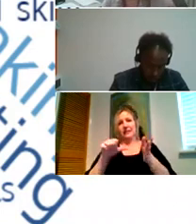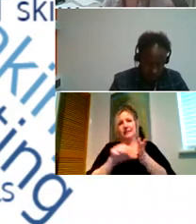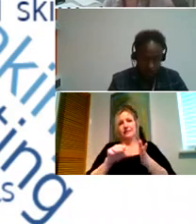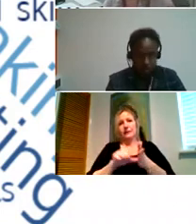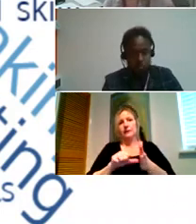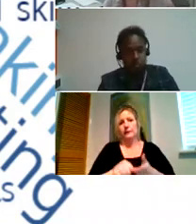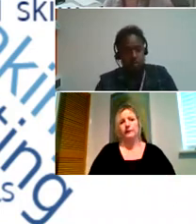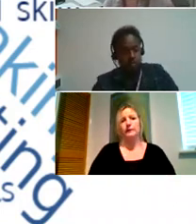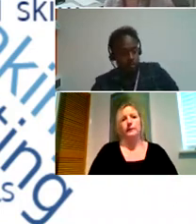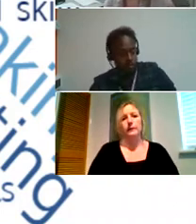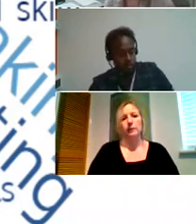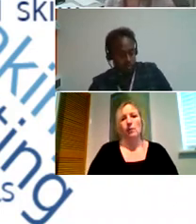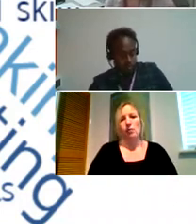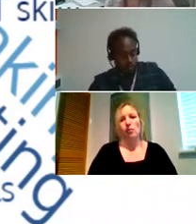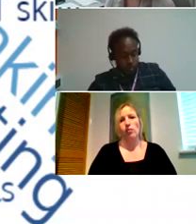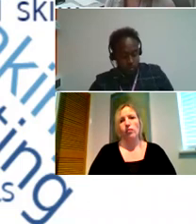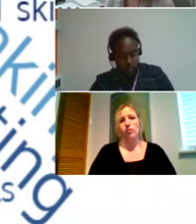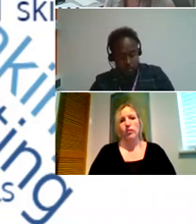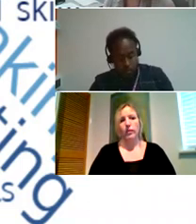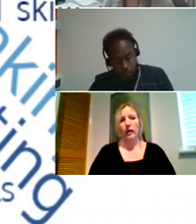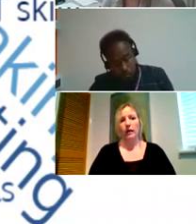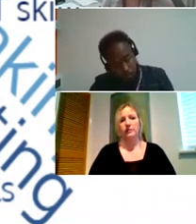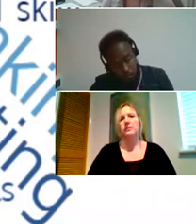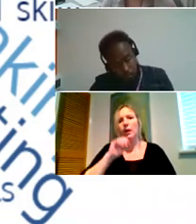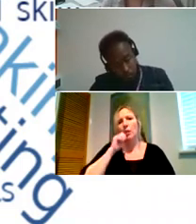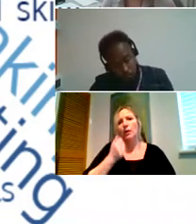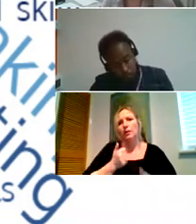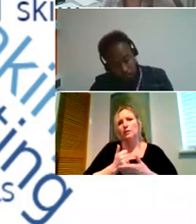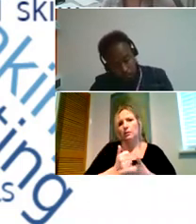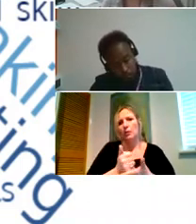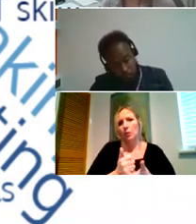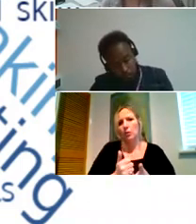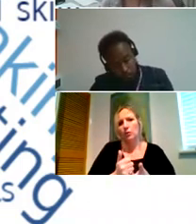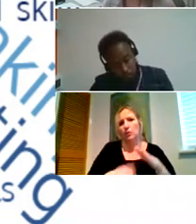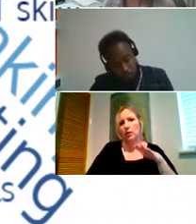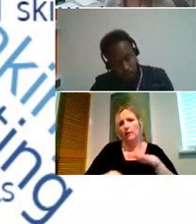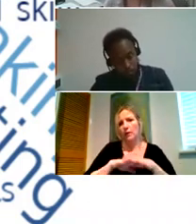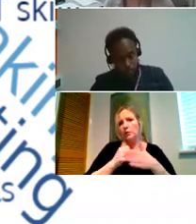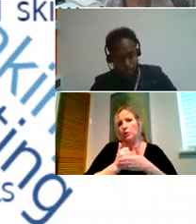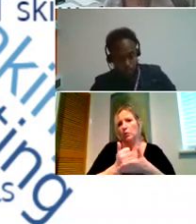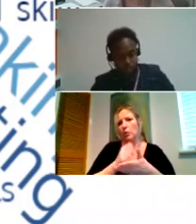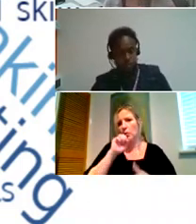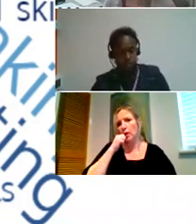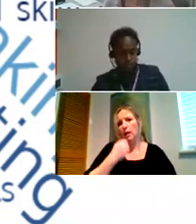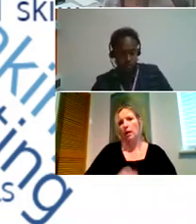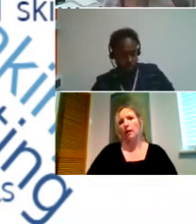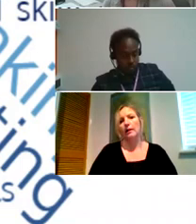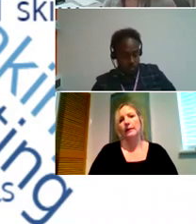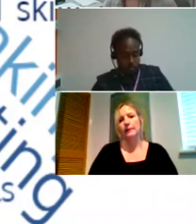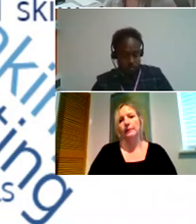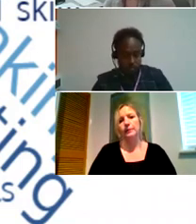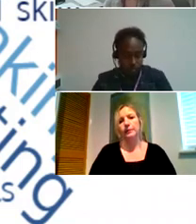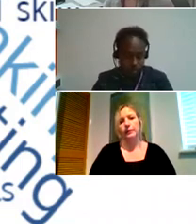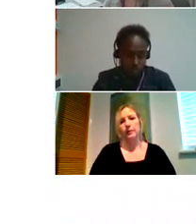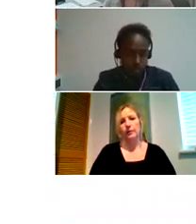supported throughout in your language skills and in the science subjects. Next